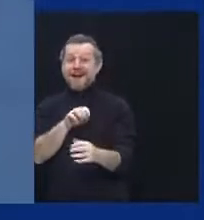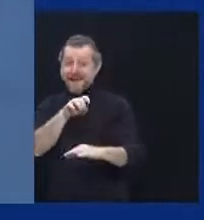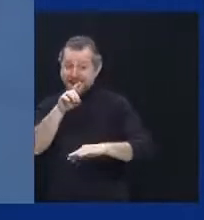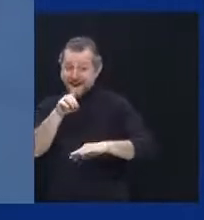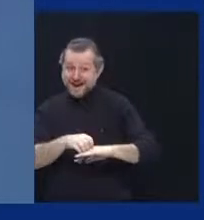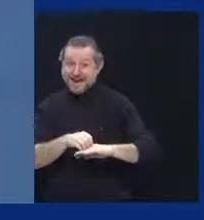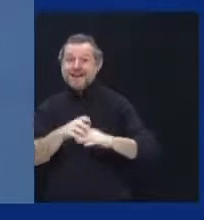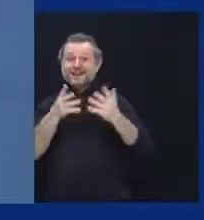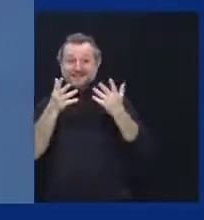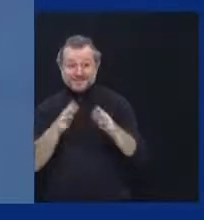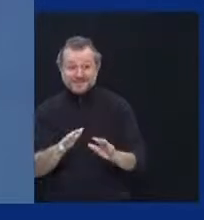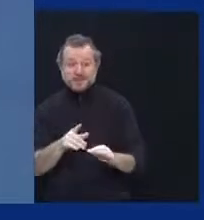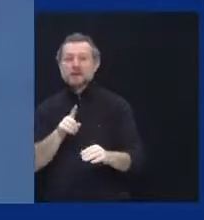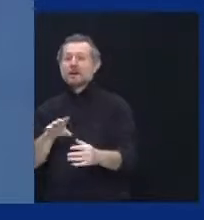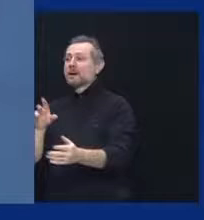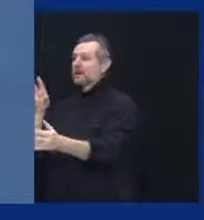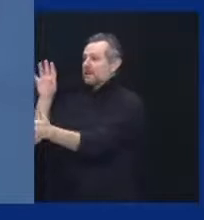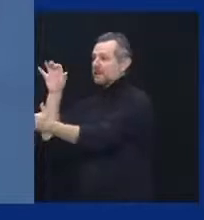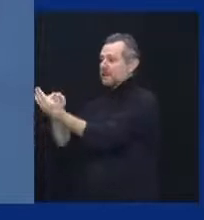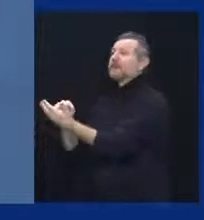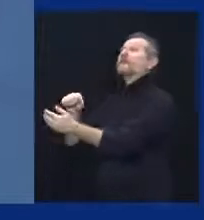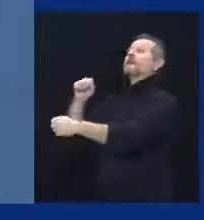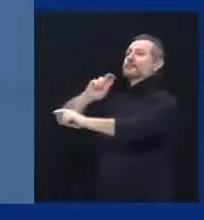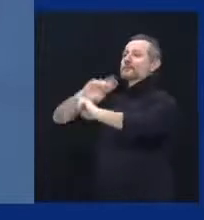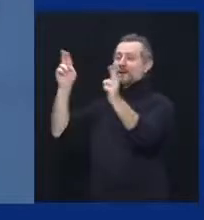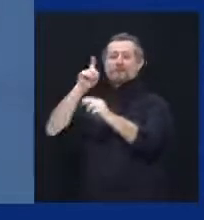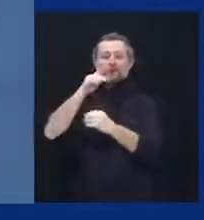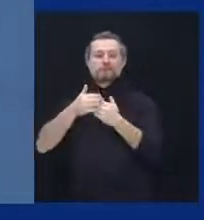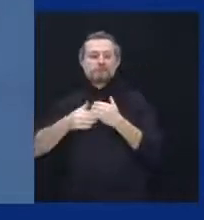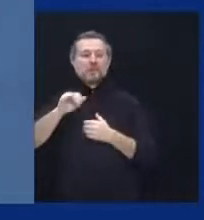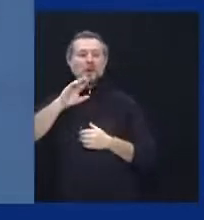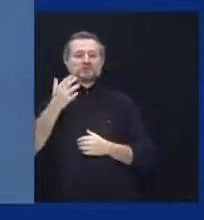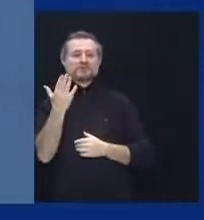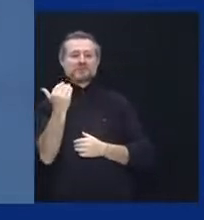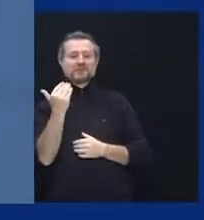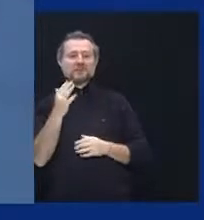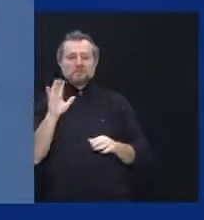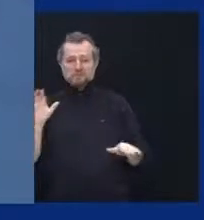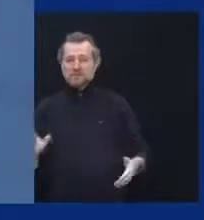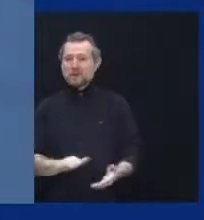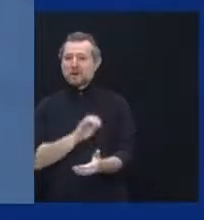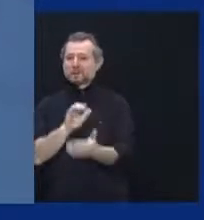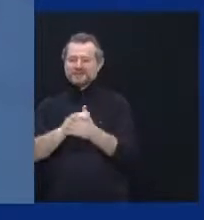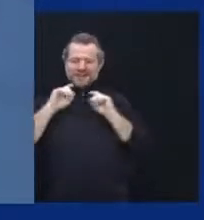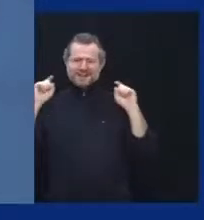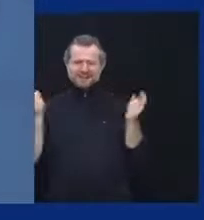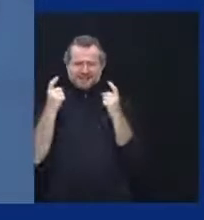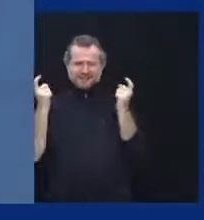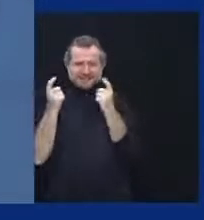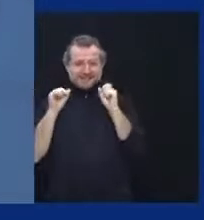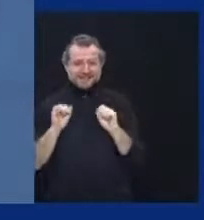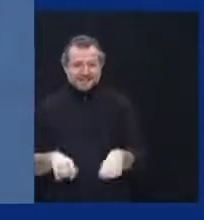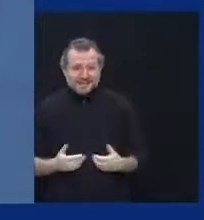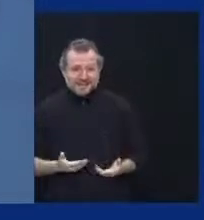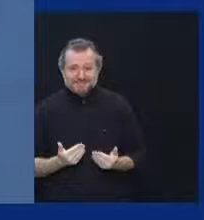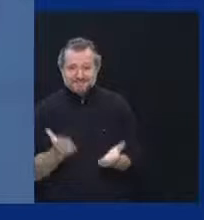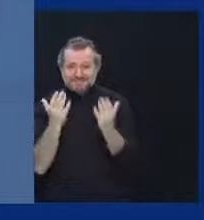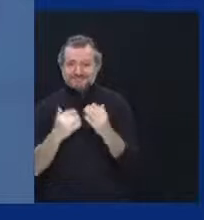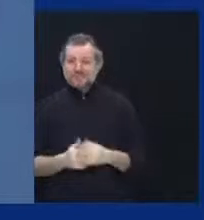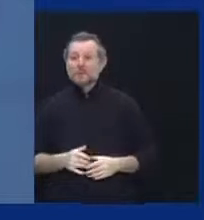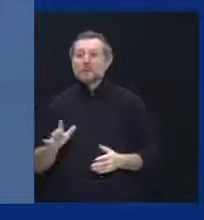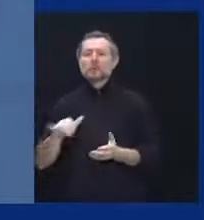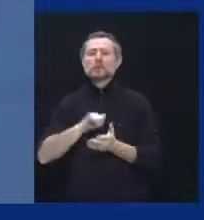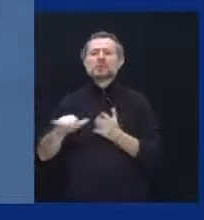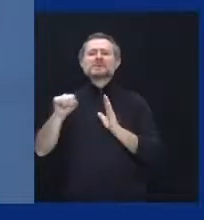and March 15th, you can have the wedding, 150 people. New York State is exploring